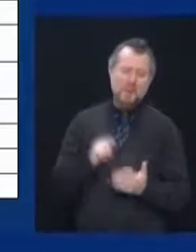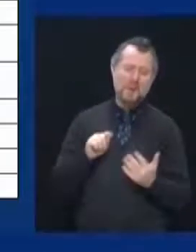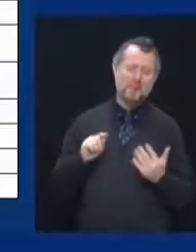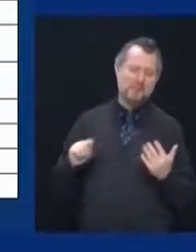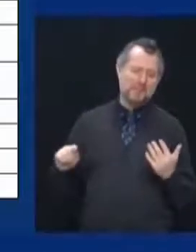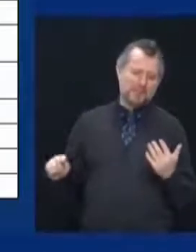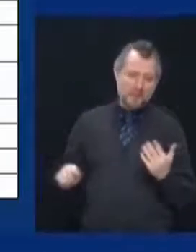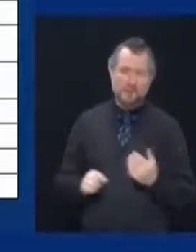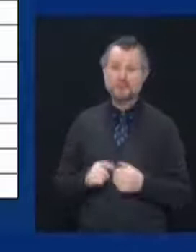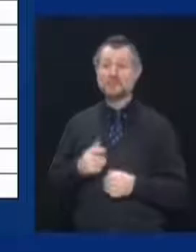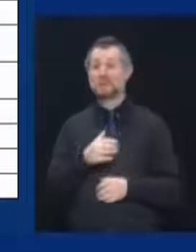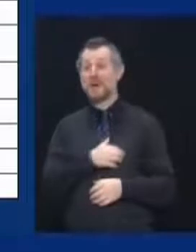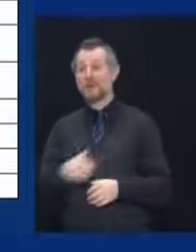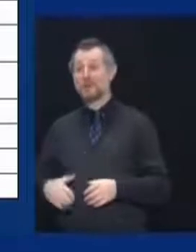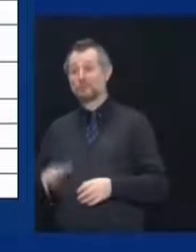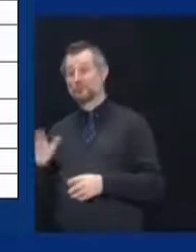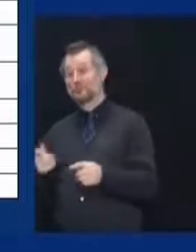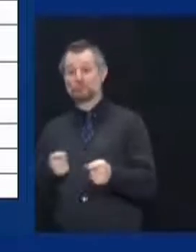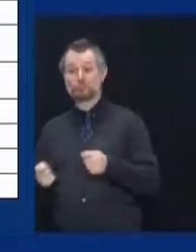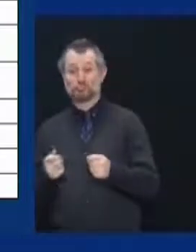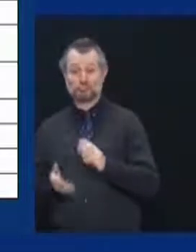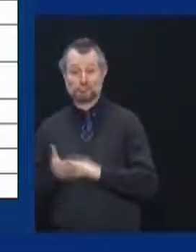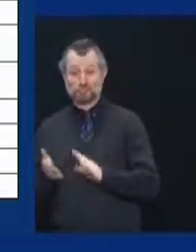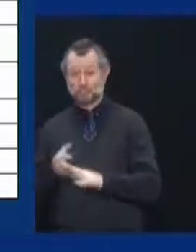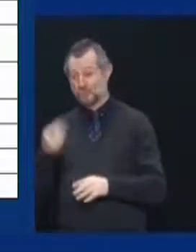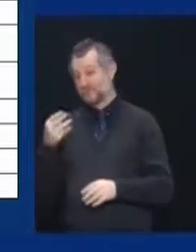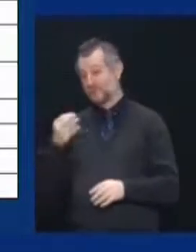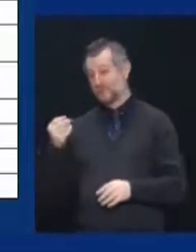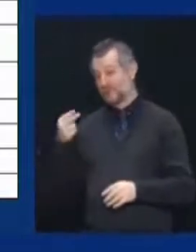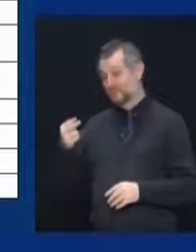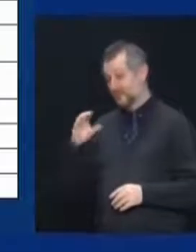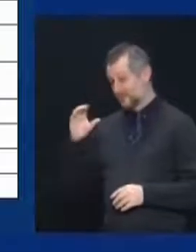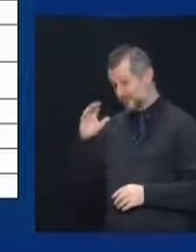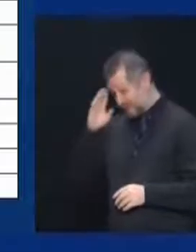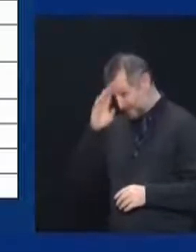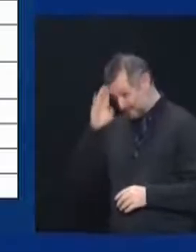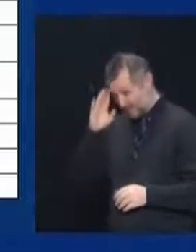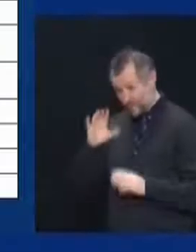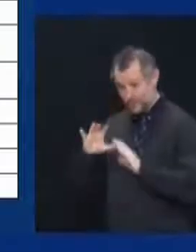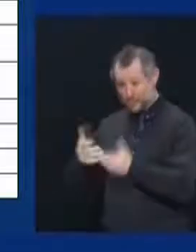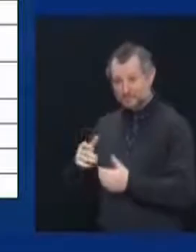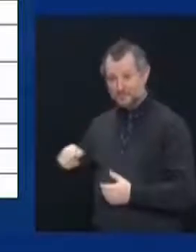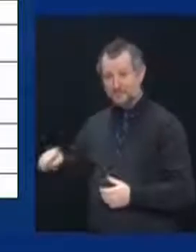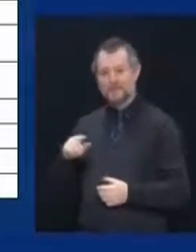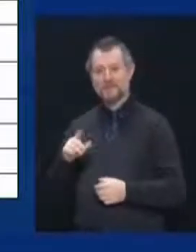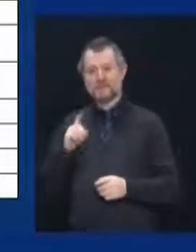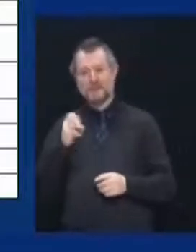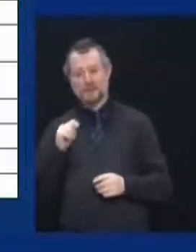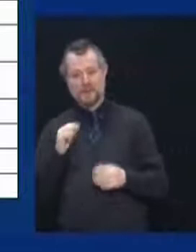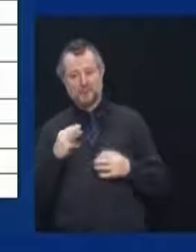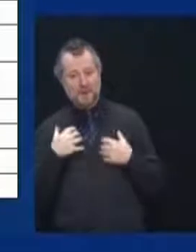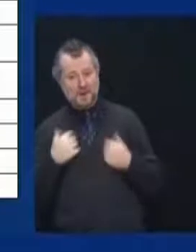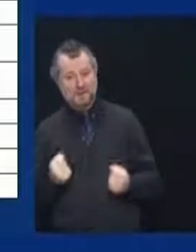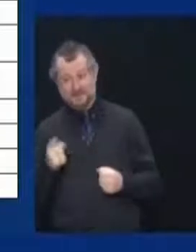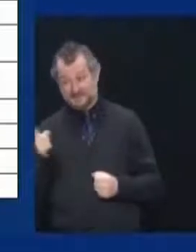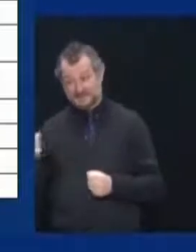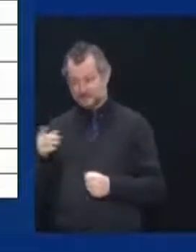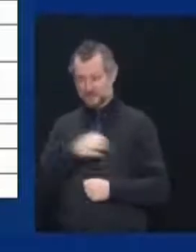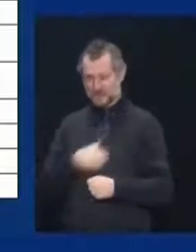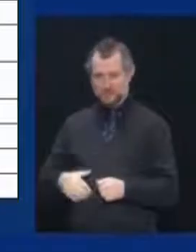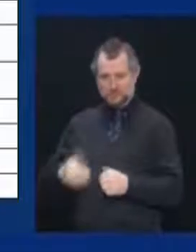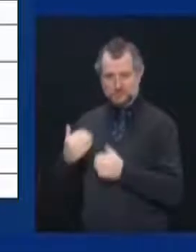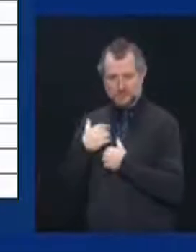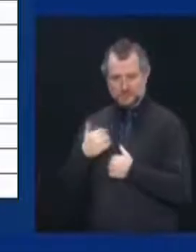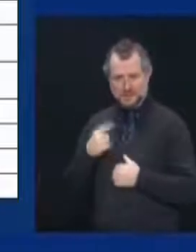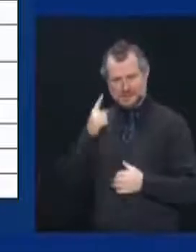runs the Health and Hospitals Corporation, H&H, and the City Department of Health. So I think he's talking